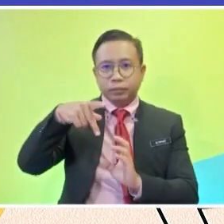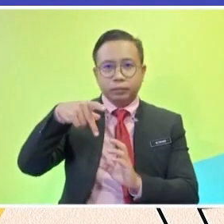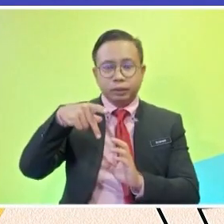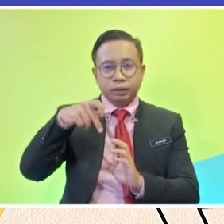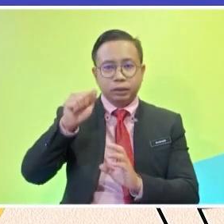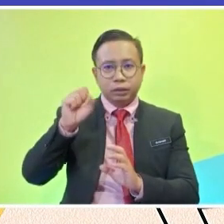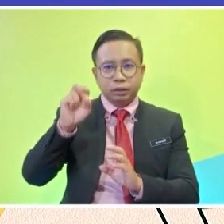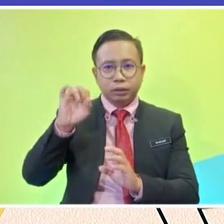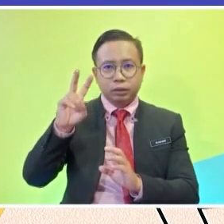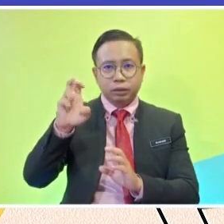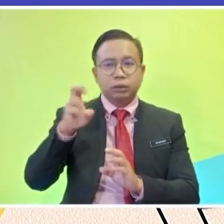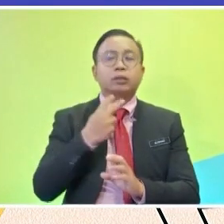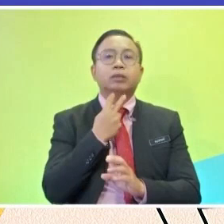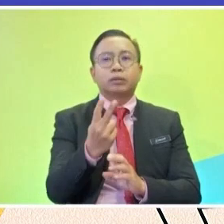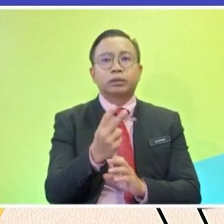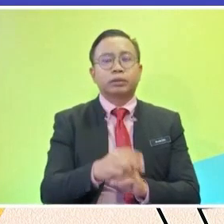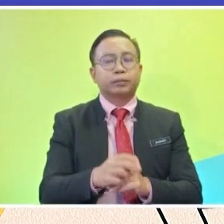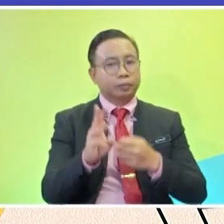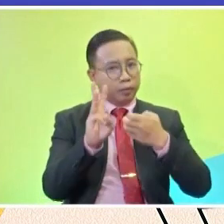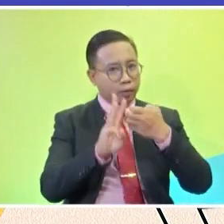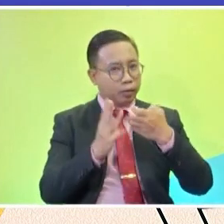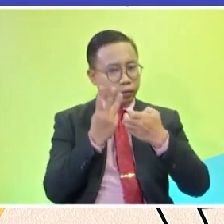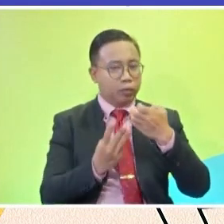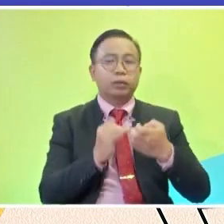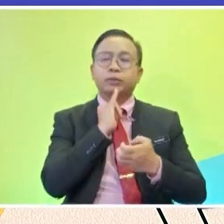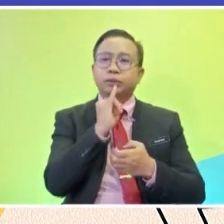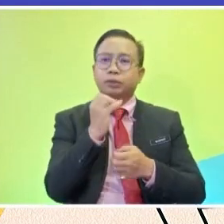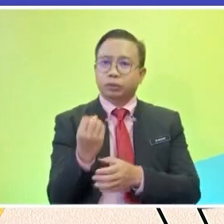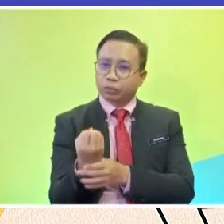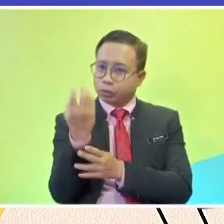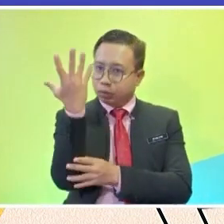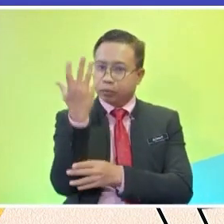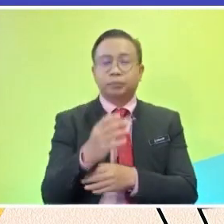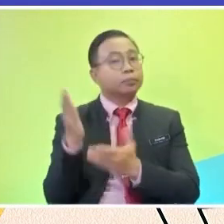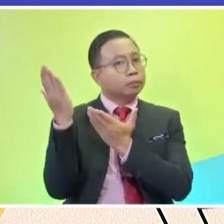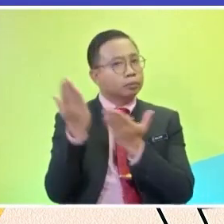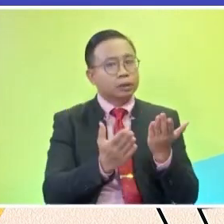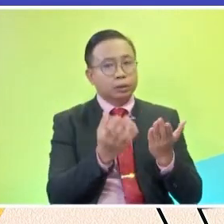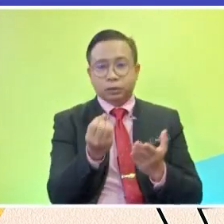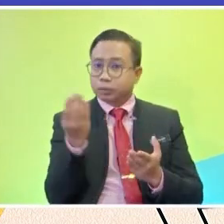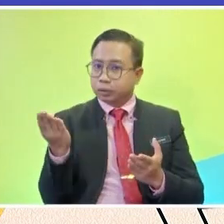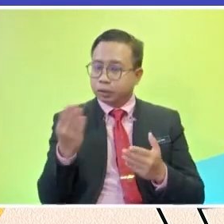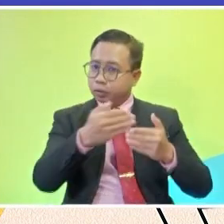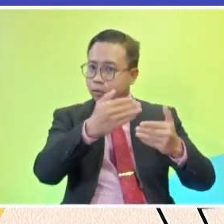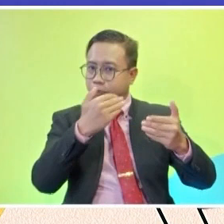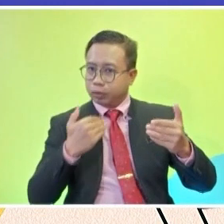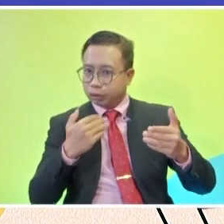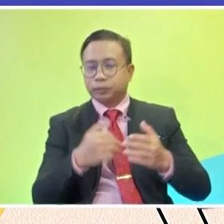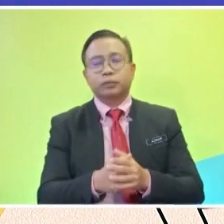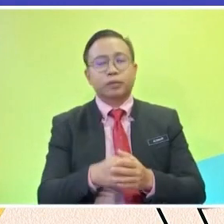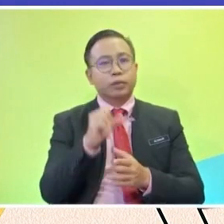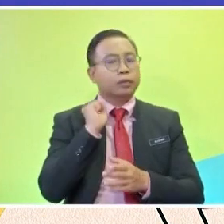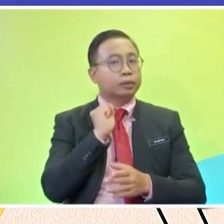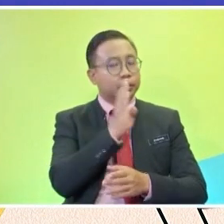voice, it will become wheat is grown. So I bring the object to the front and I make it as the